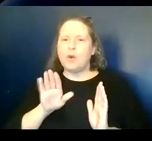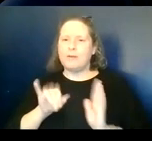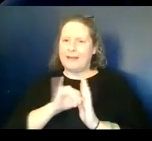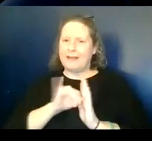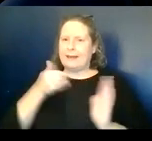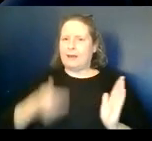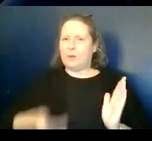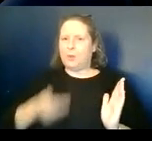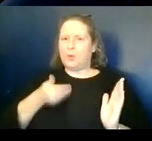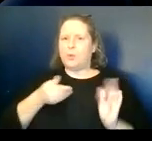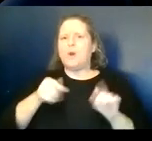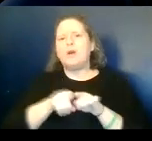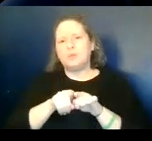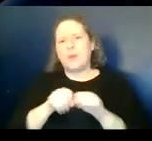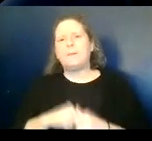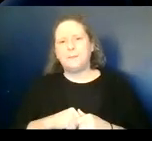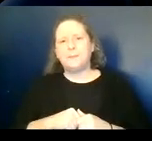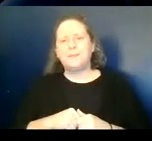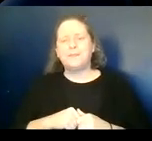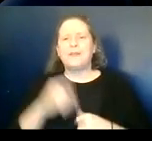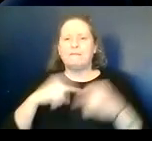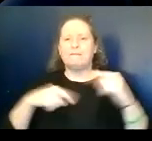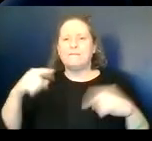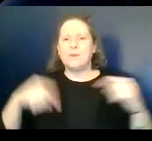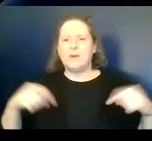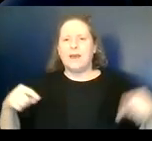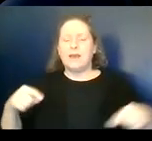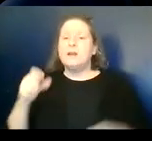well. And so the